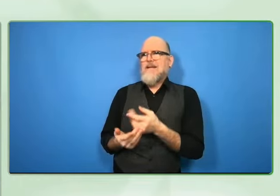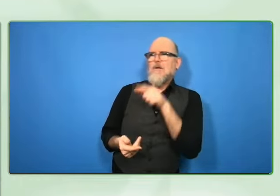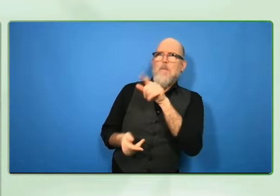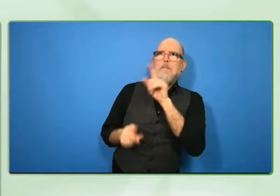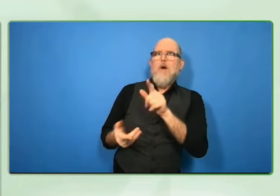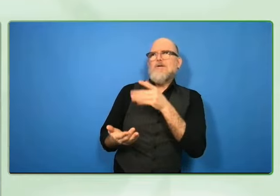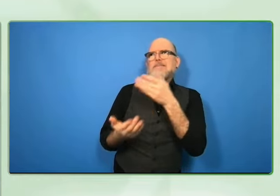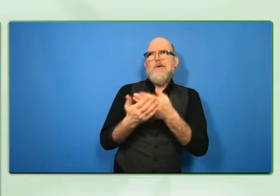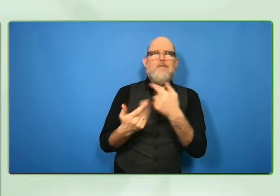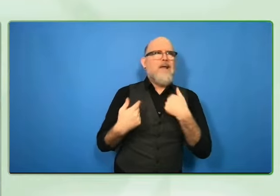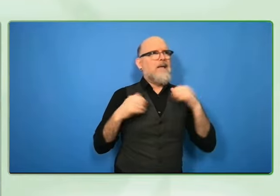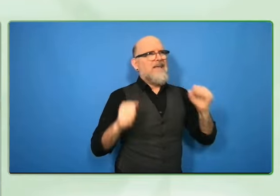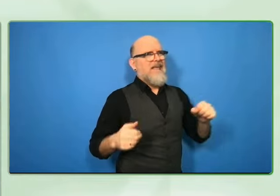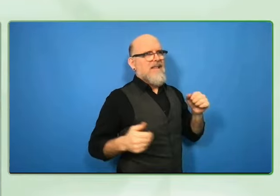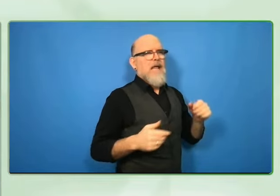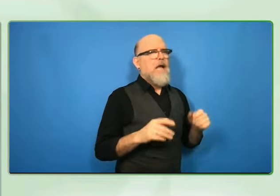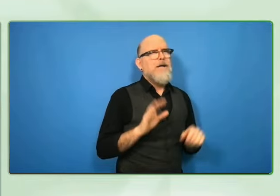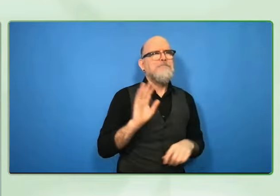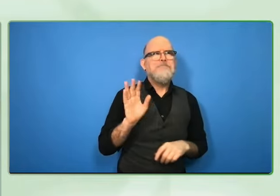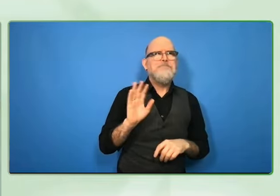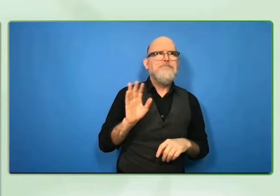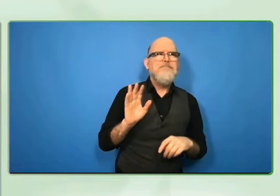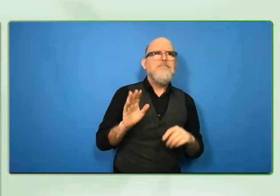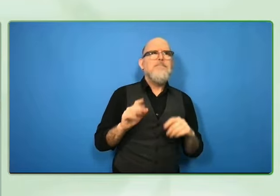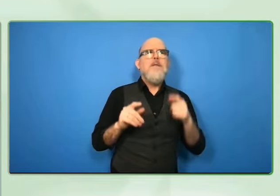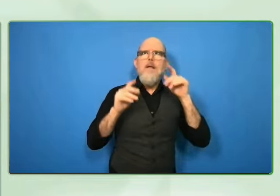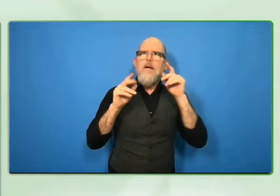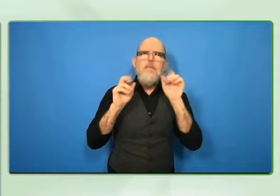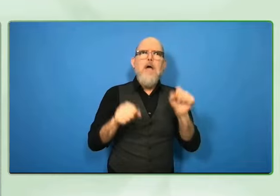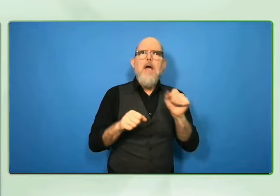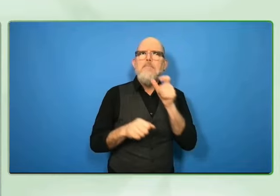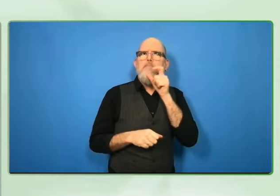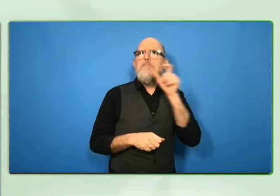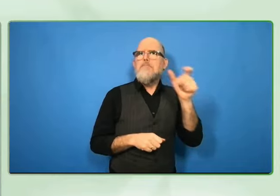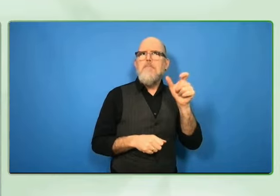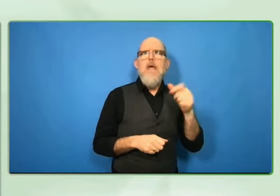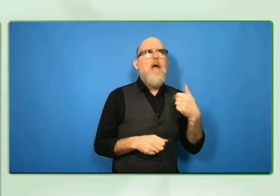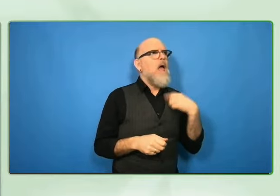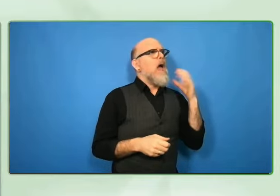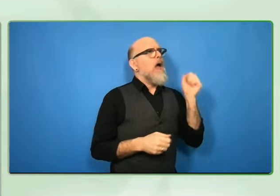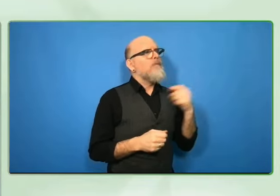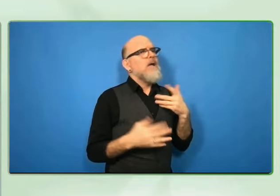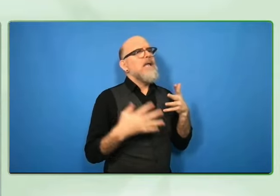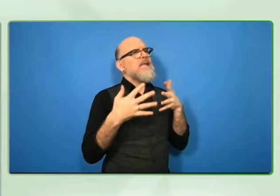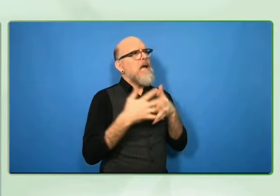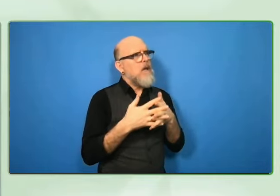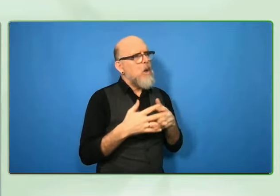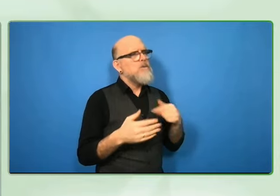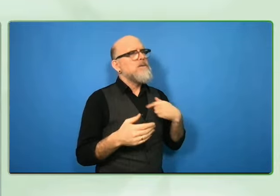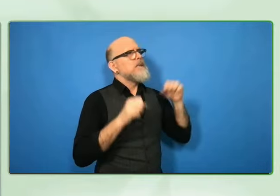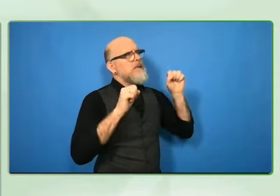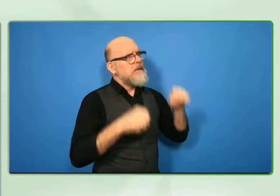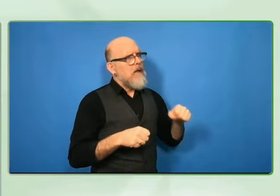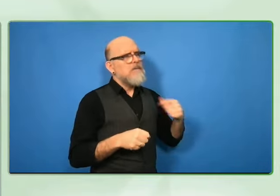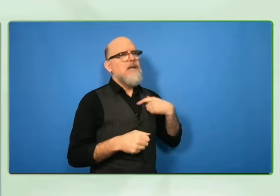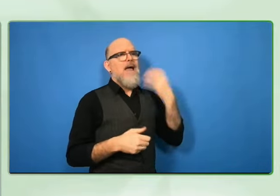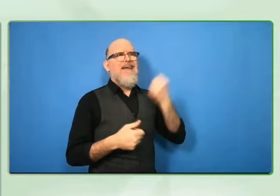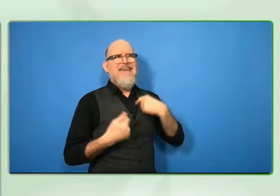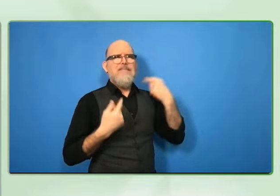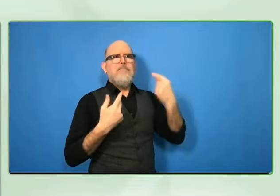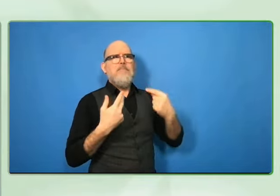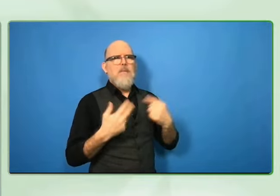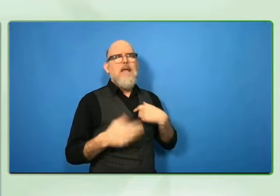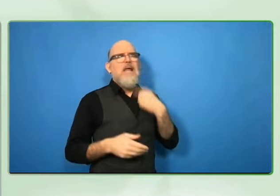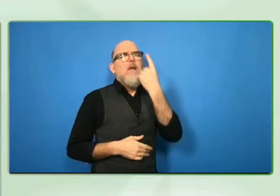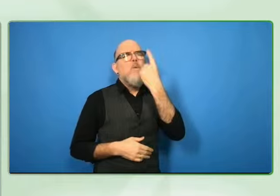self-refer and are seen to aspire to best practice. So I'll try to give a hypothetical example. I'm a